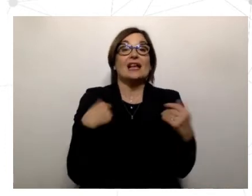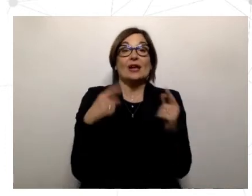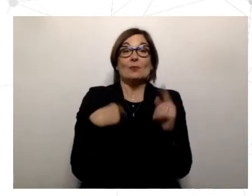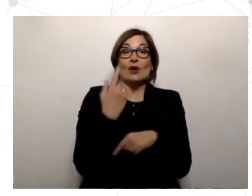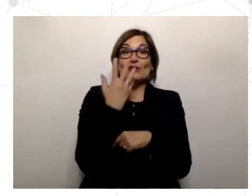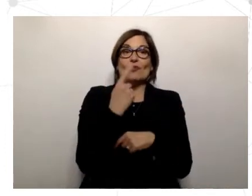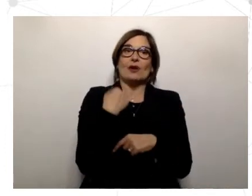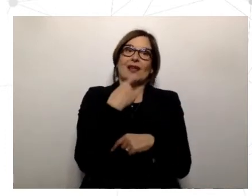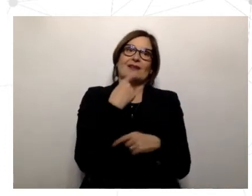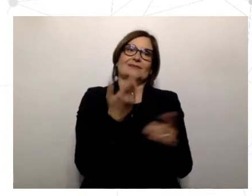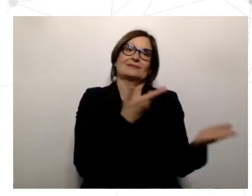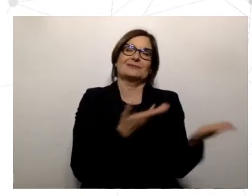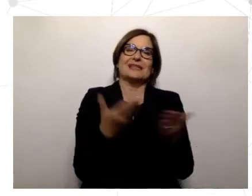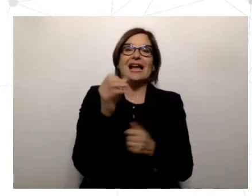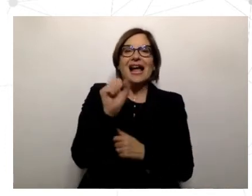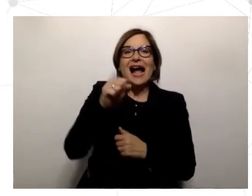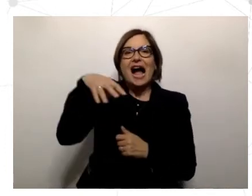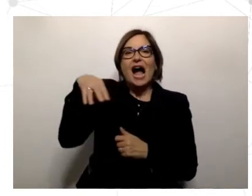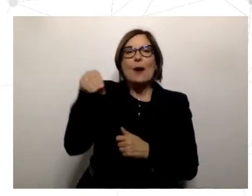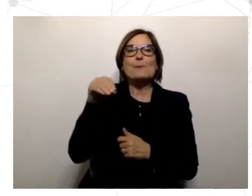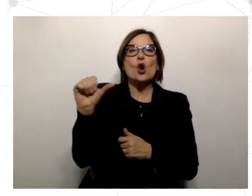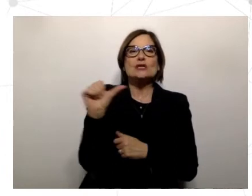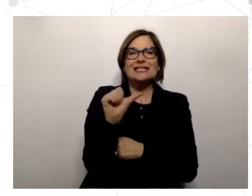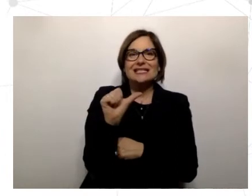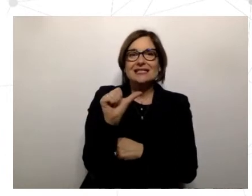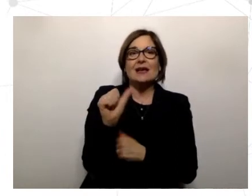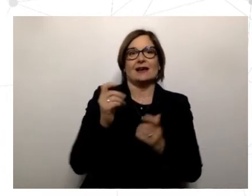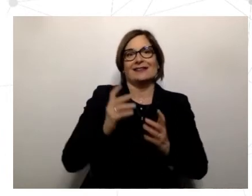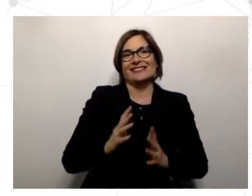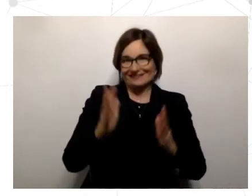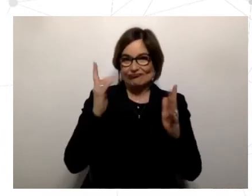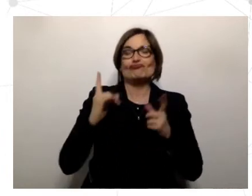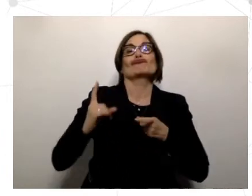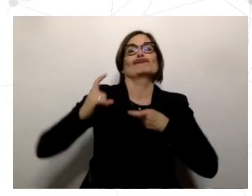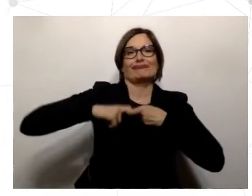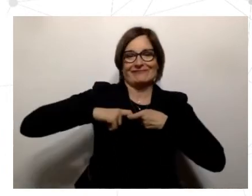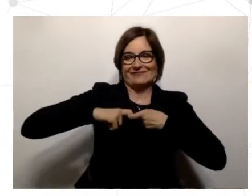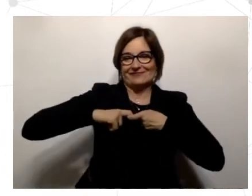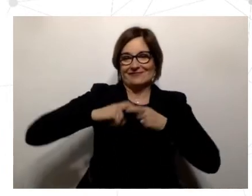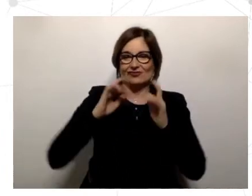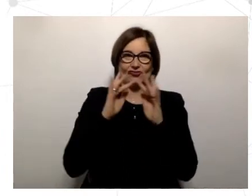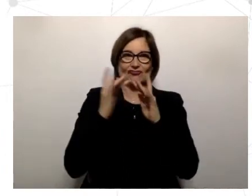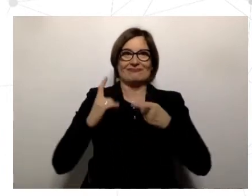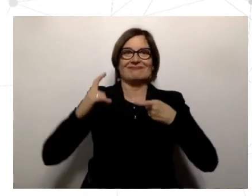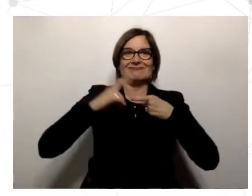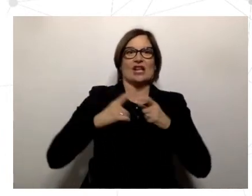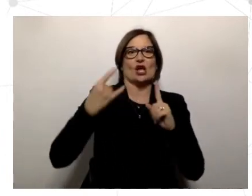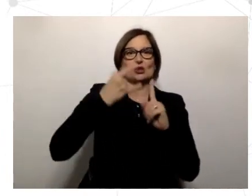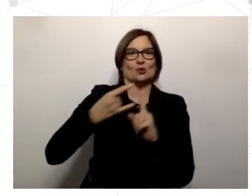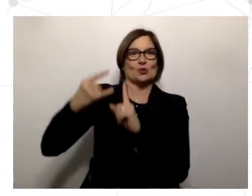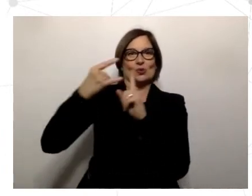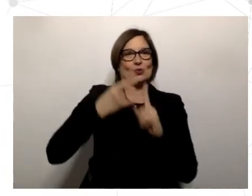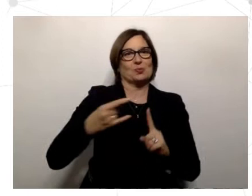dare il benvenuto ad Amos, che è riuscito ad entrare in Zoom, e quindi